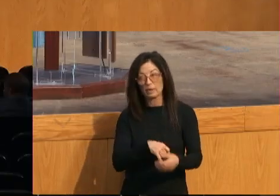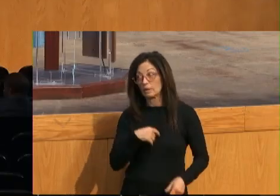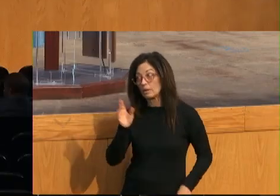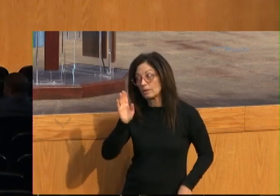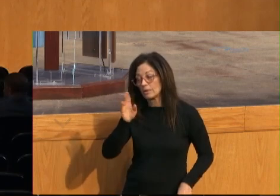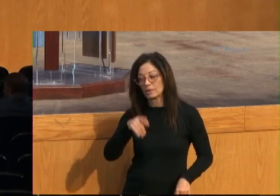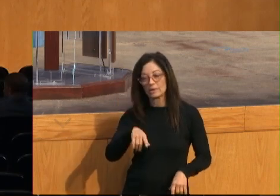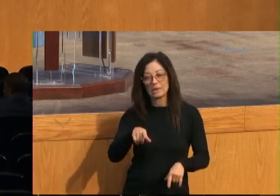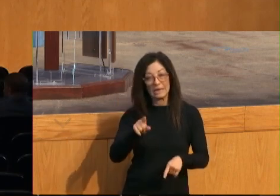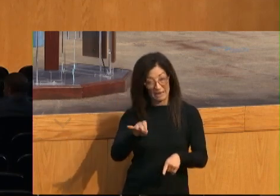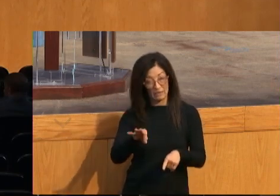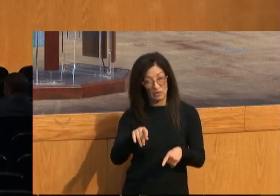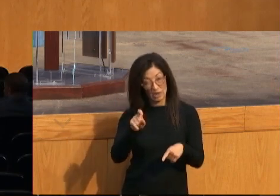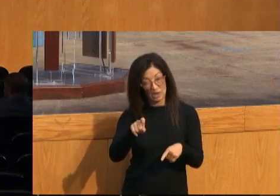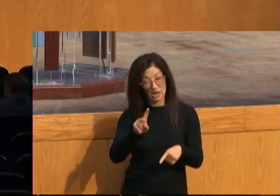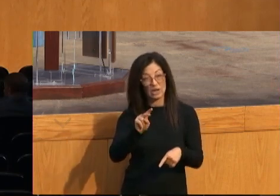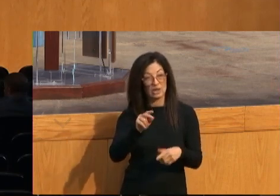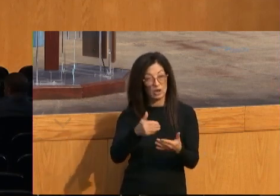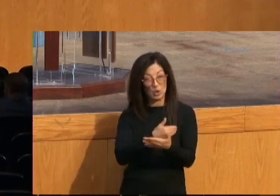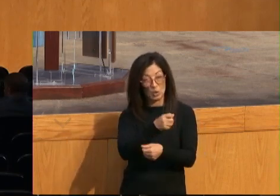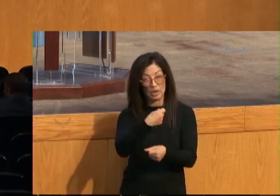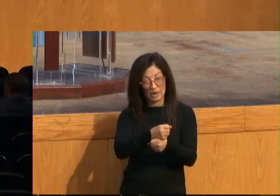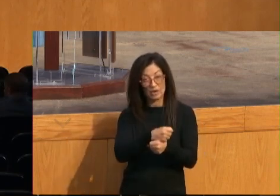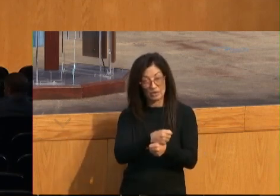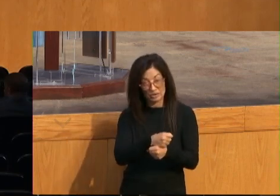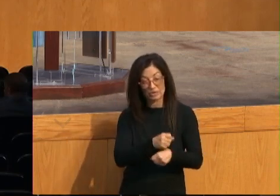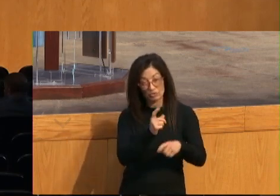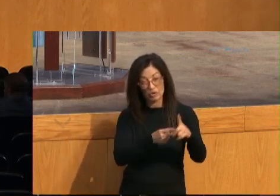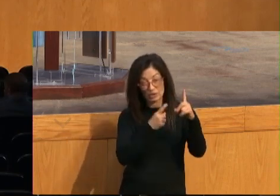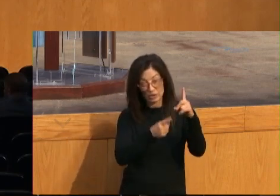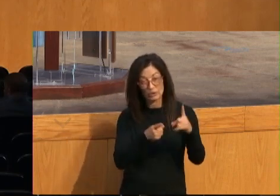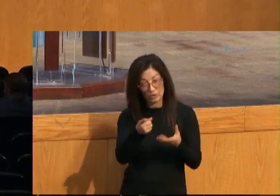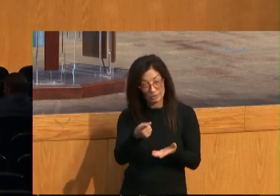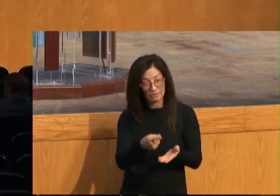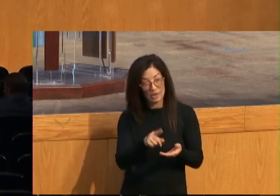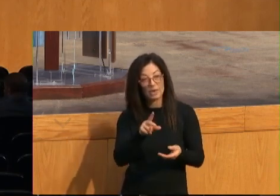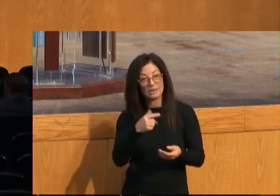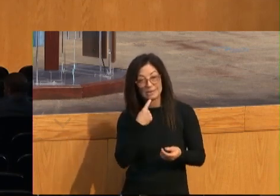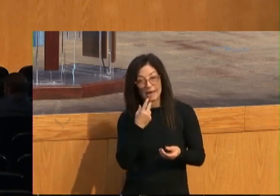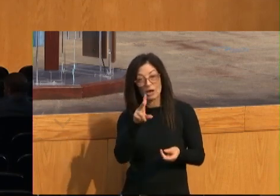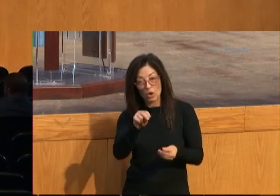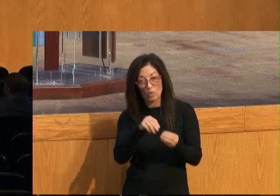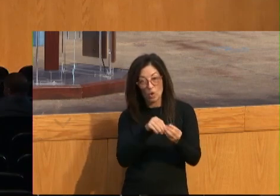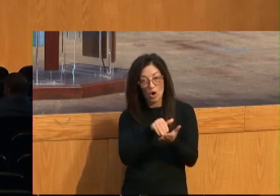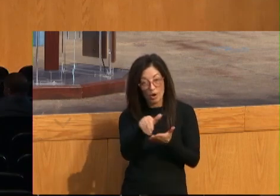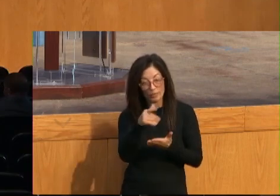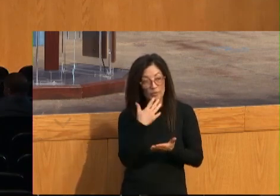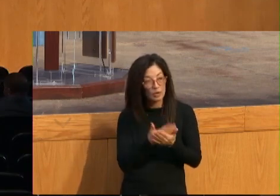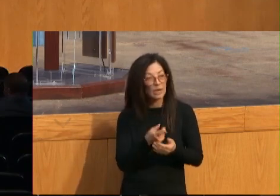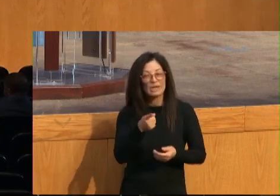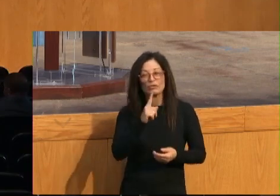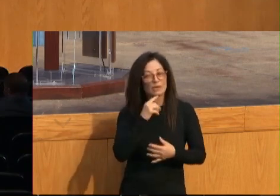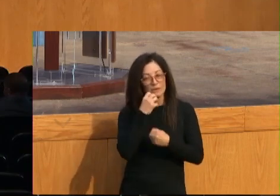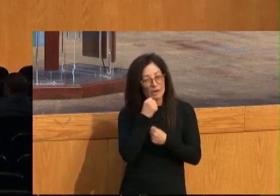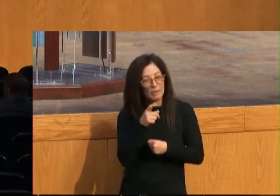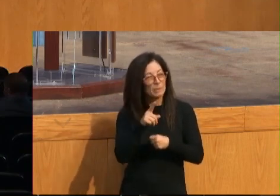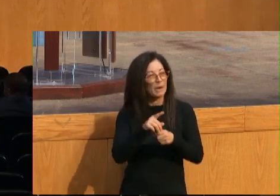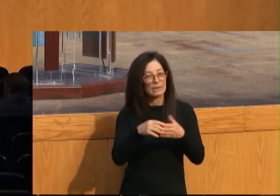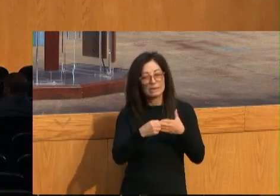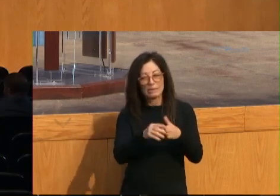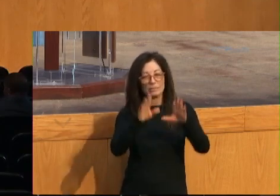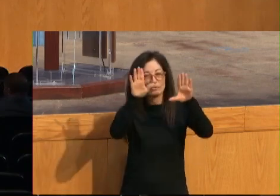Year's resolution, he's a gem. And is leading some incredibly important work for